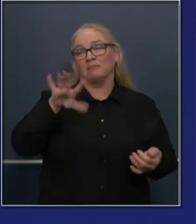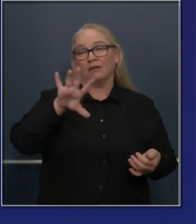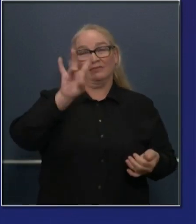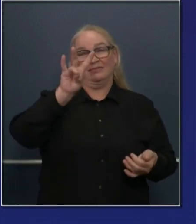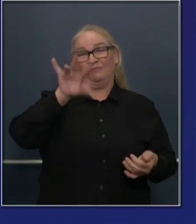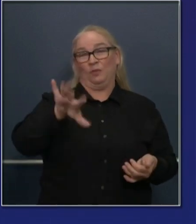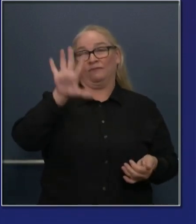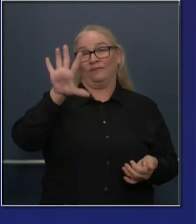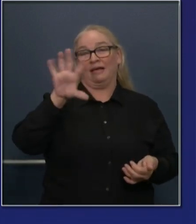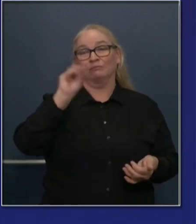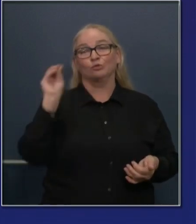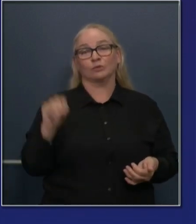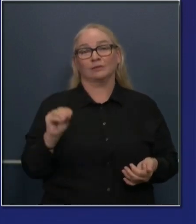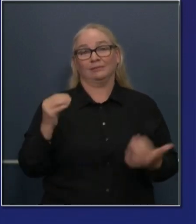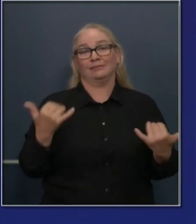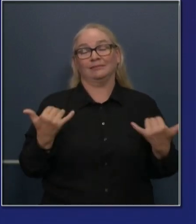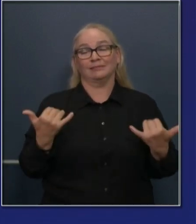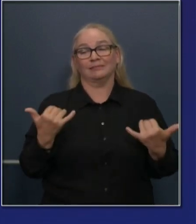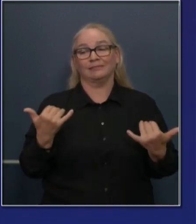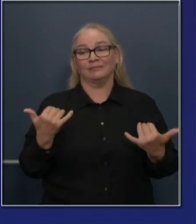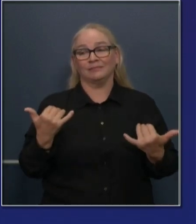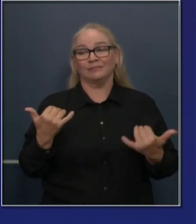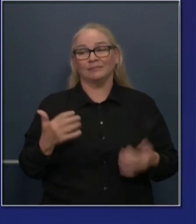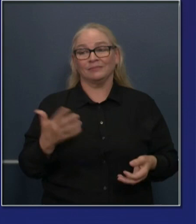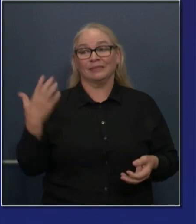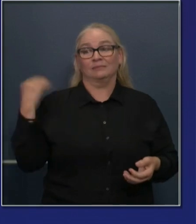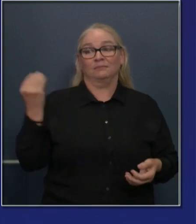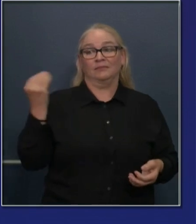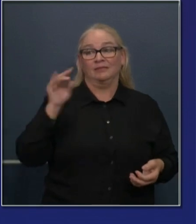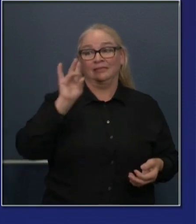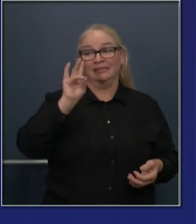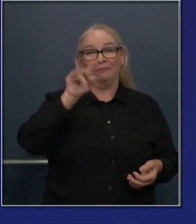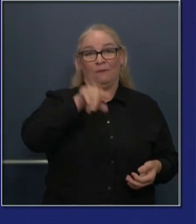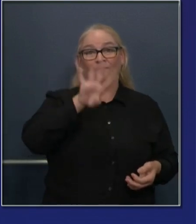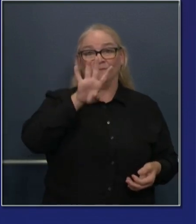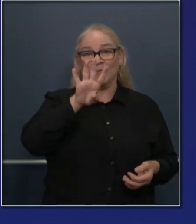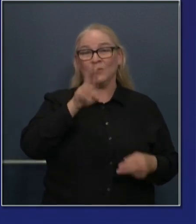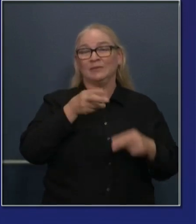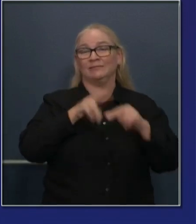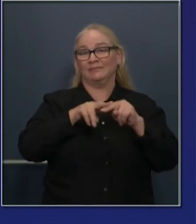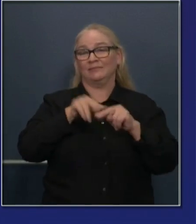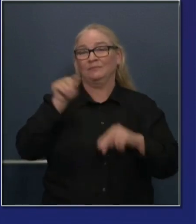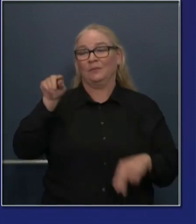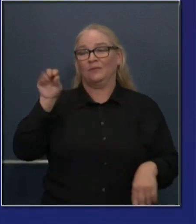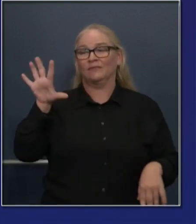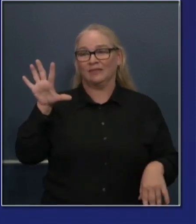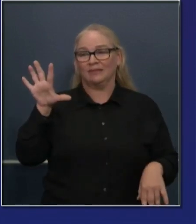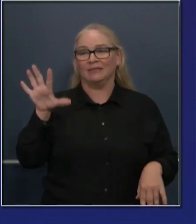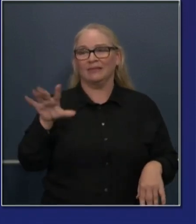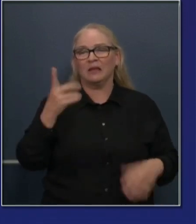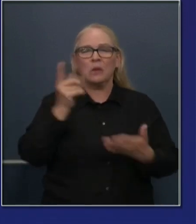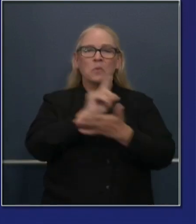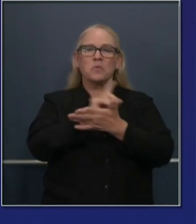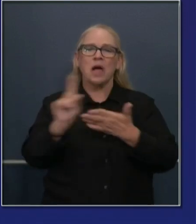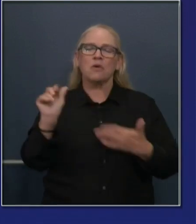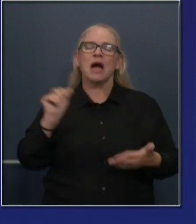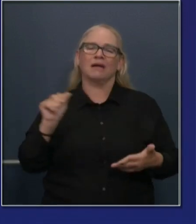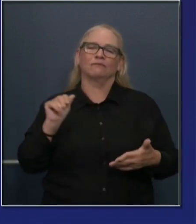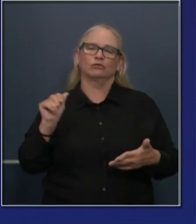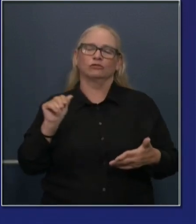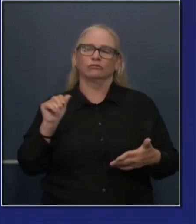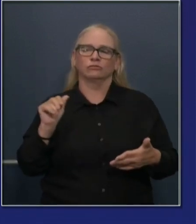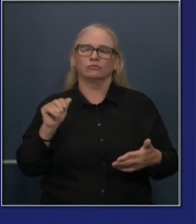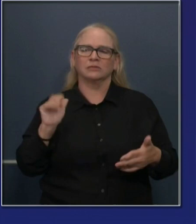was 7.4%. So the 14-day is holding fairly steady. 7-day has been a little bit more